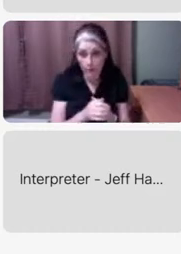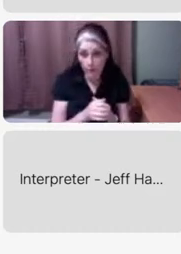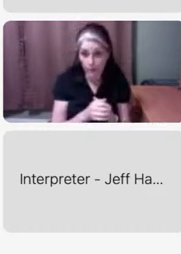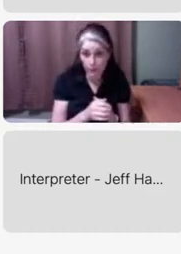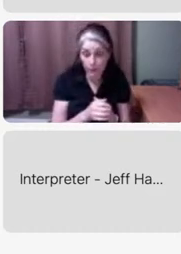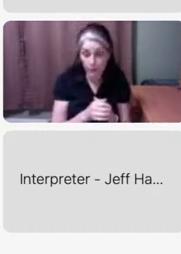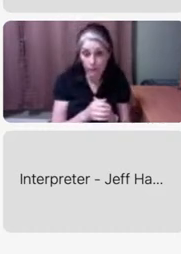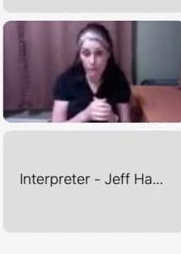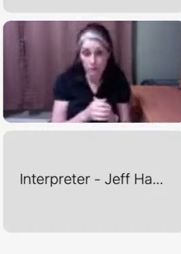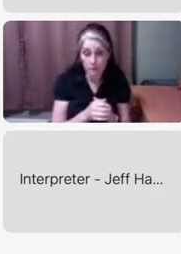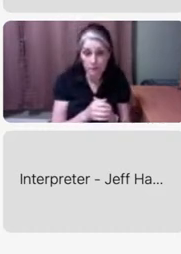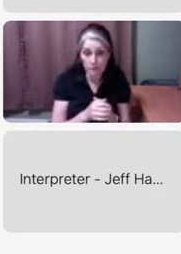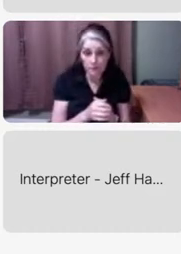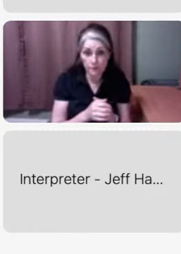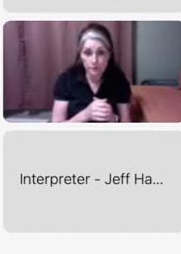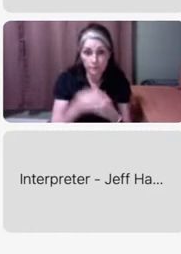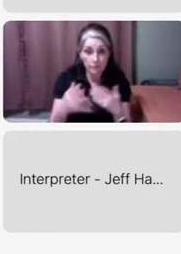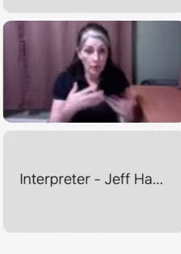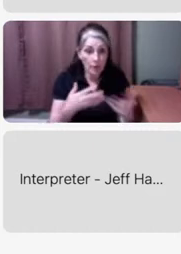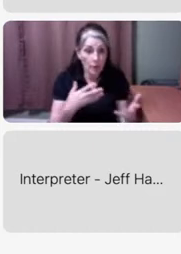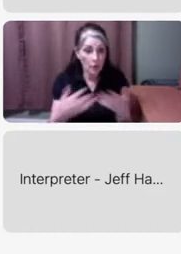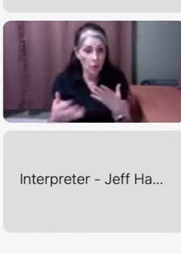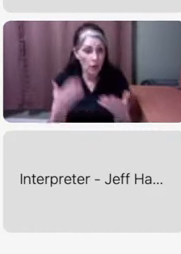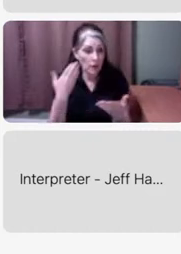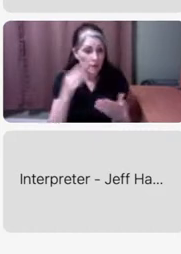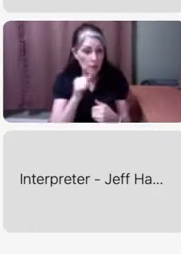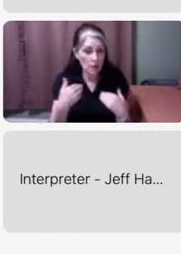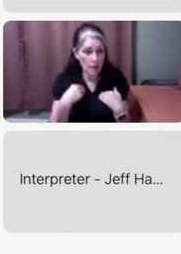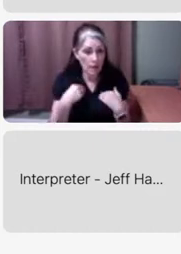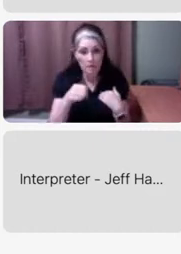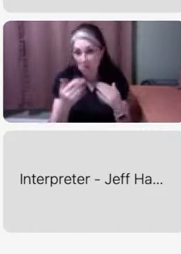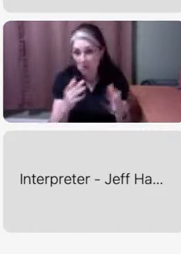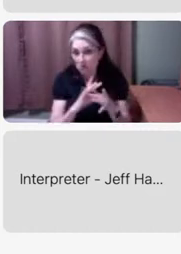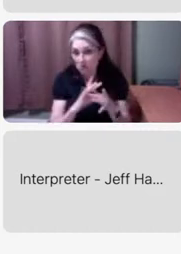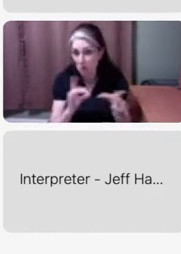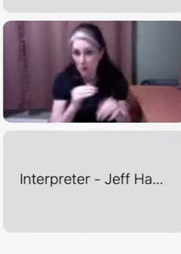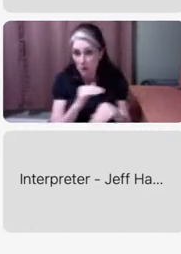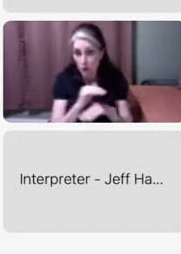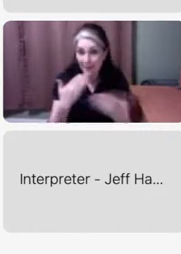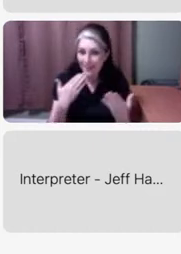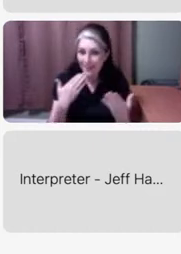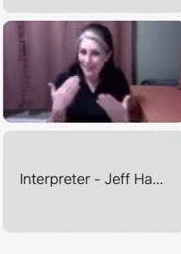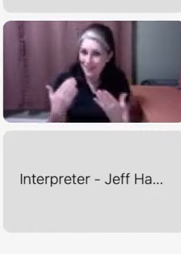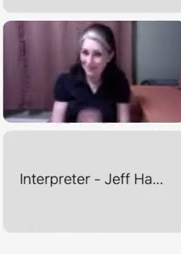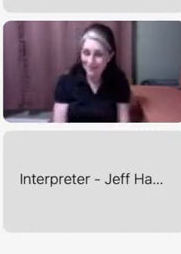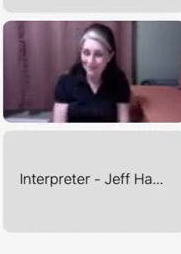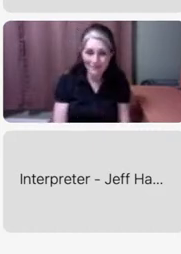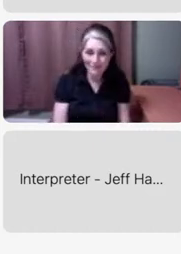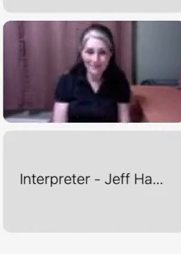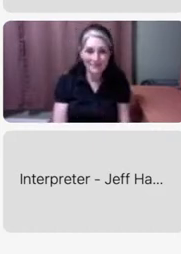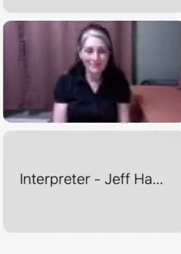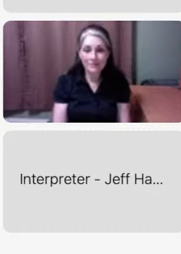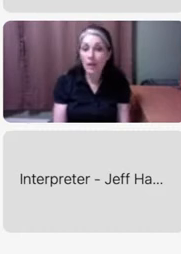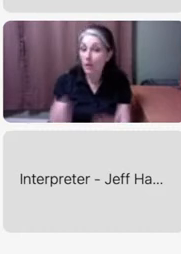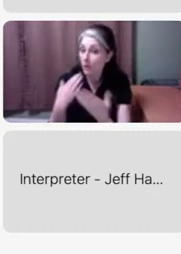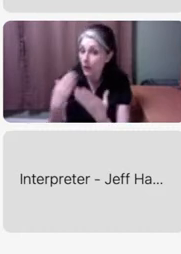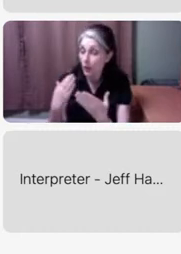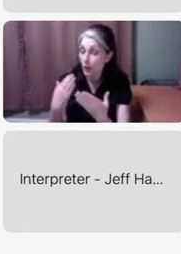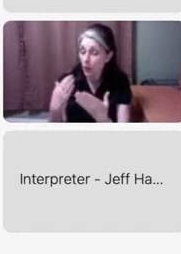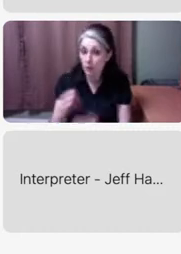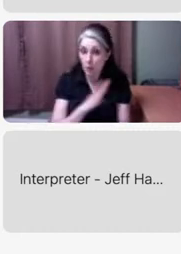other than that i don't have any other comments tonight thank you thank you board member ibarra